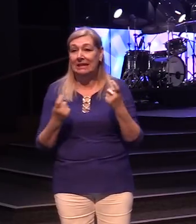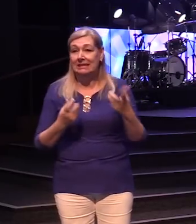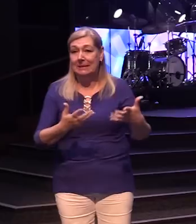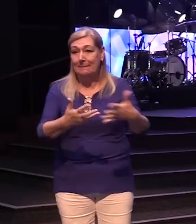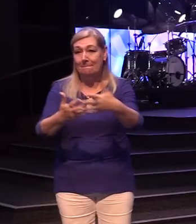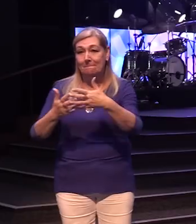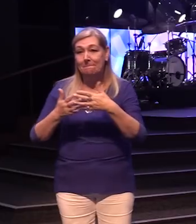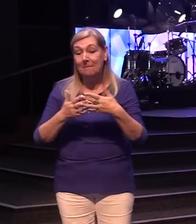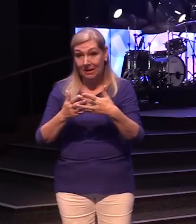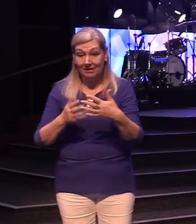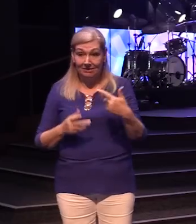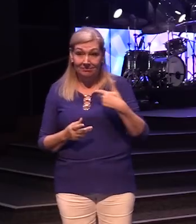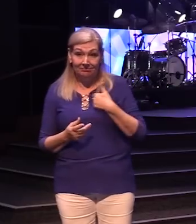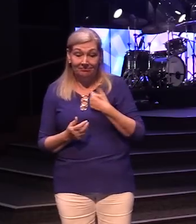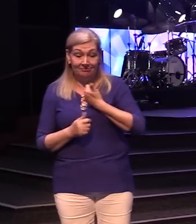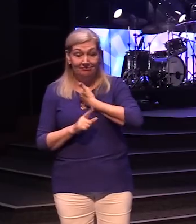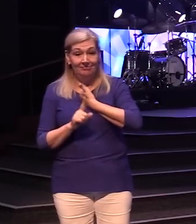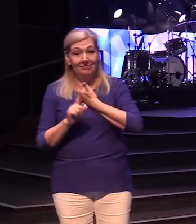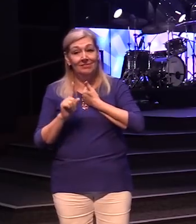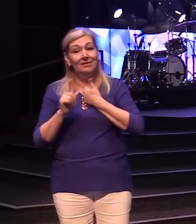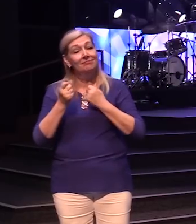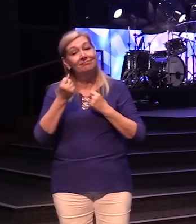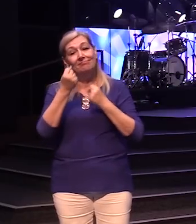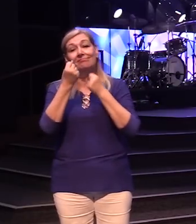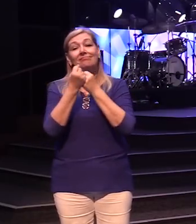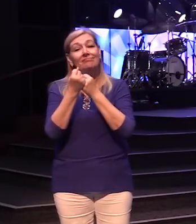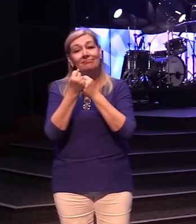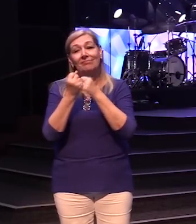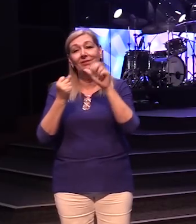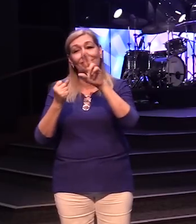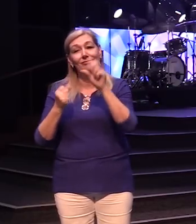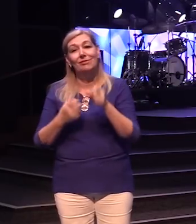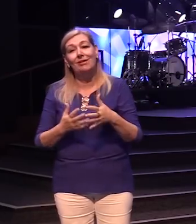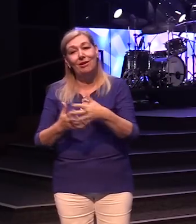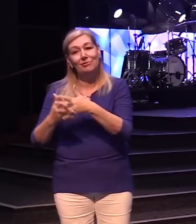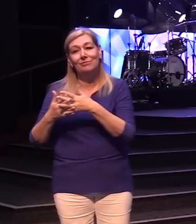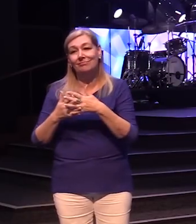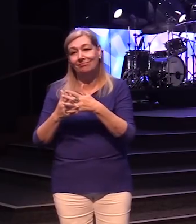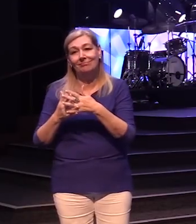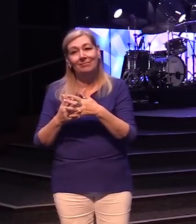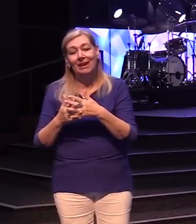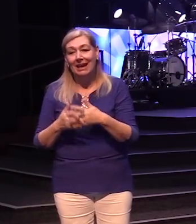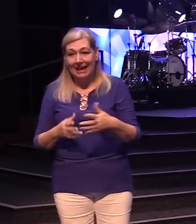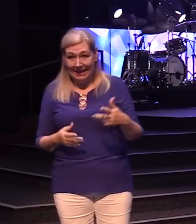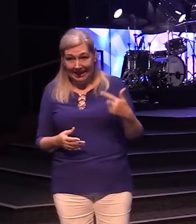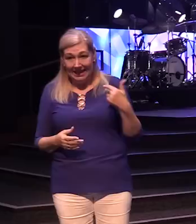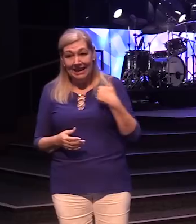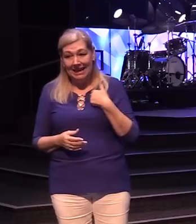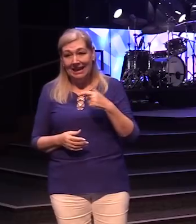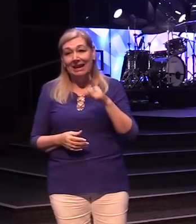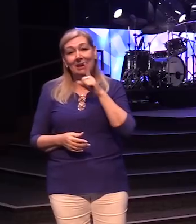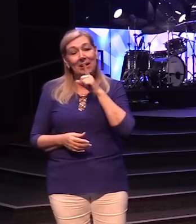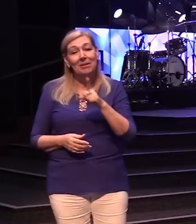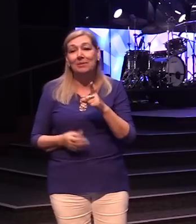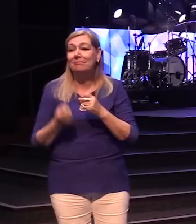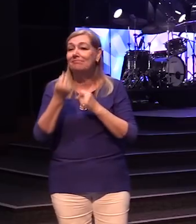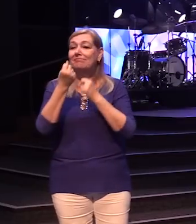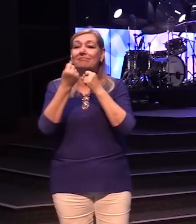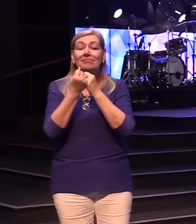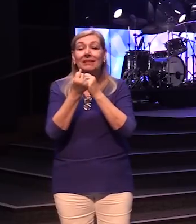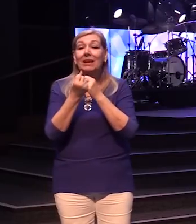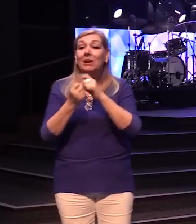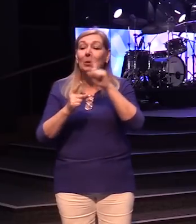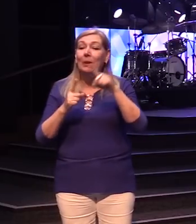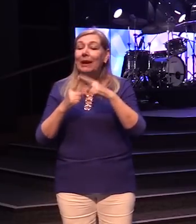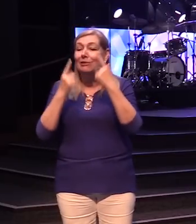I'm a patriot. I love my country. I'm a weepy patriot. I burst into tears